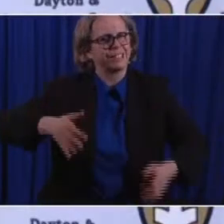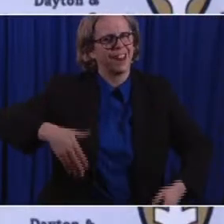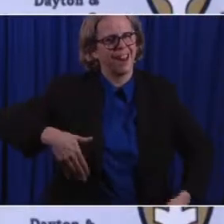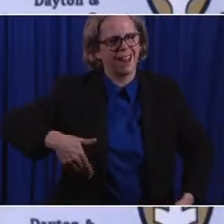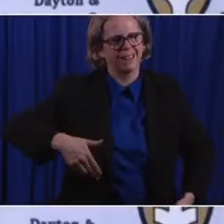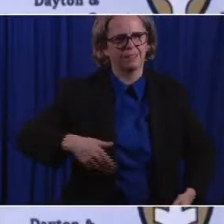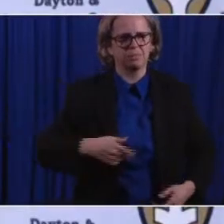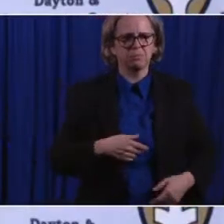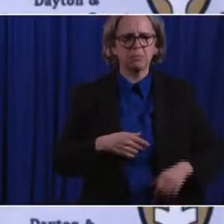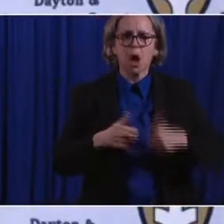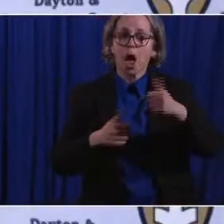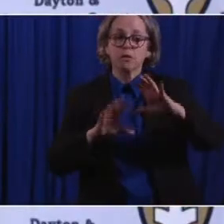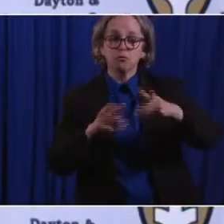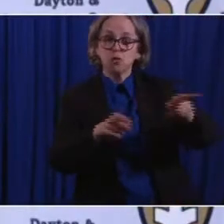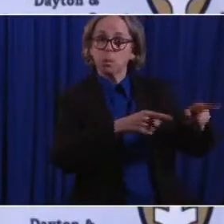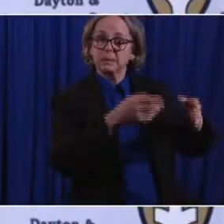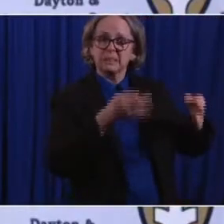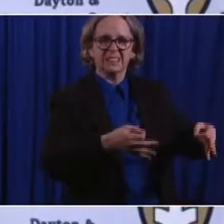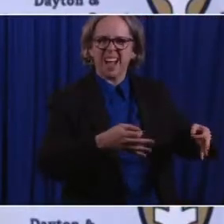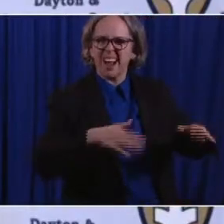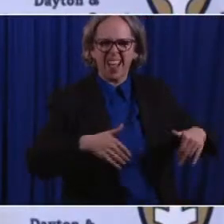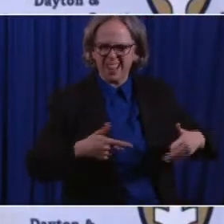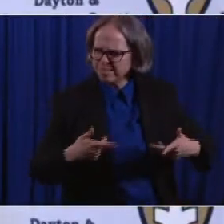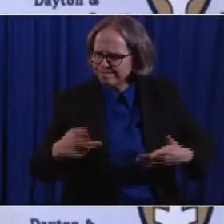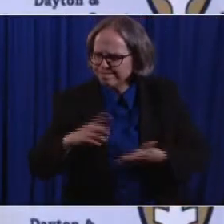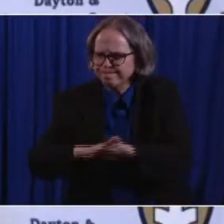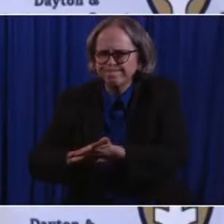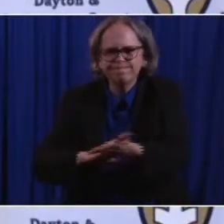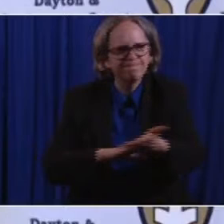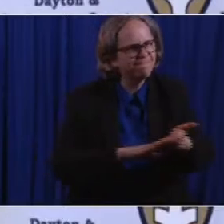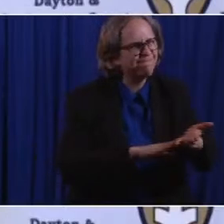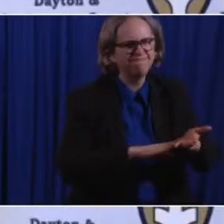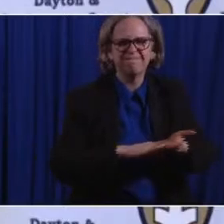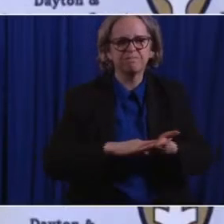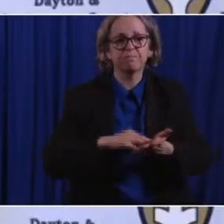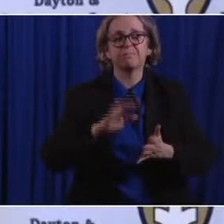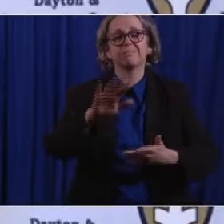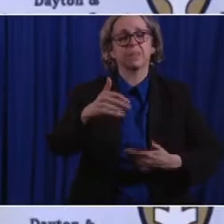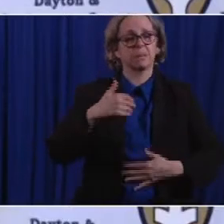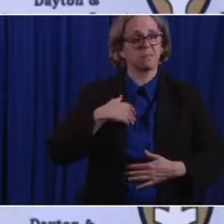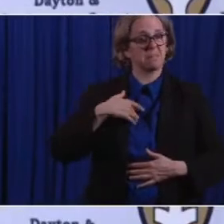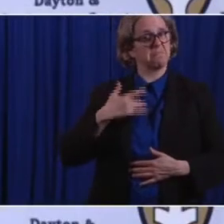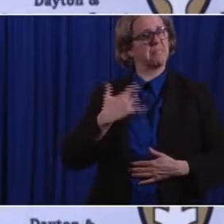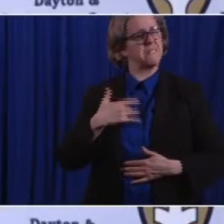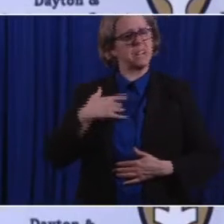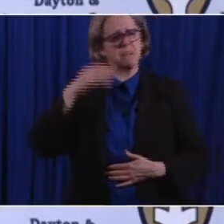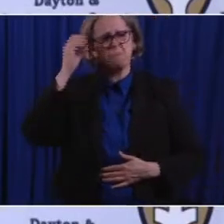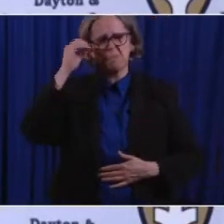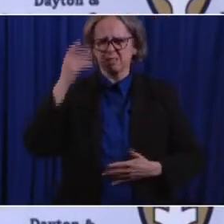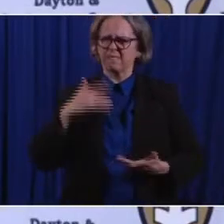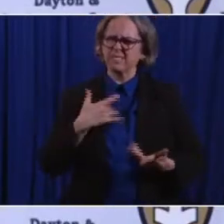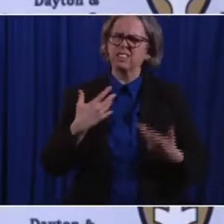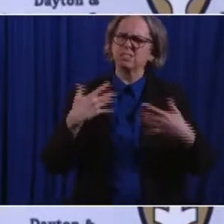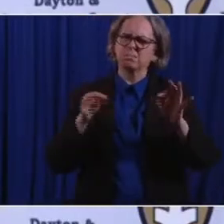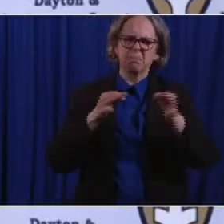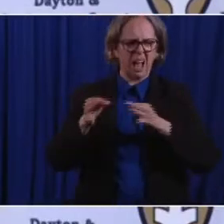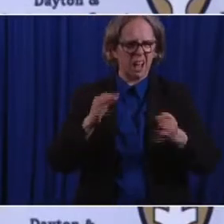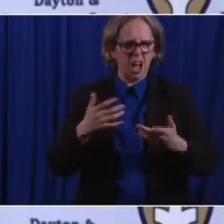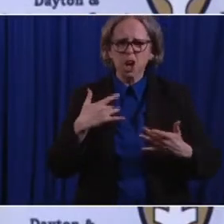decision. I think I've explained my position on the bill and my concern about the future, the